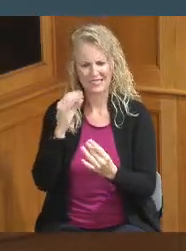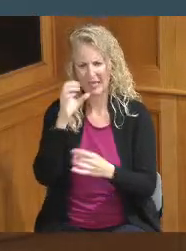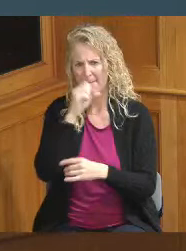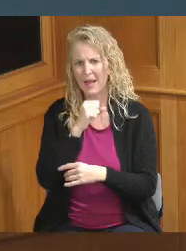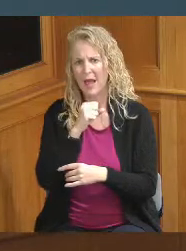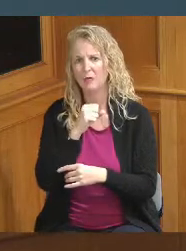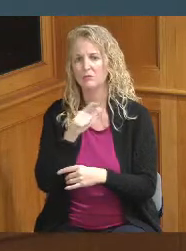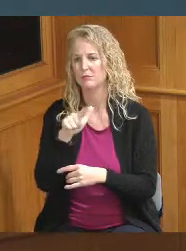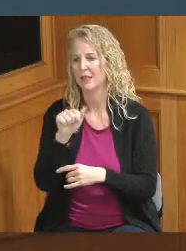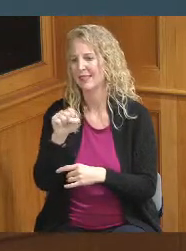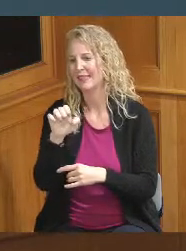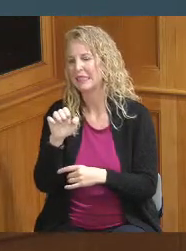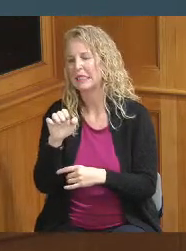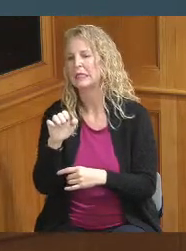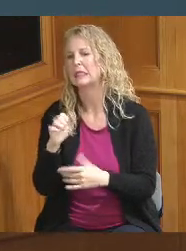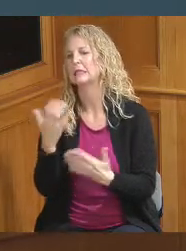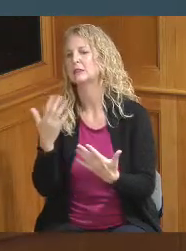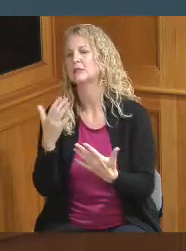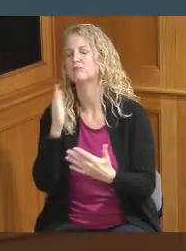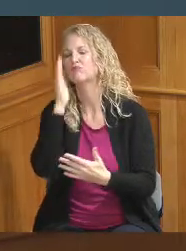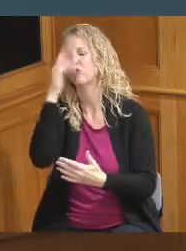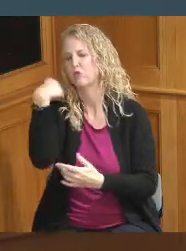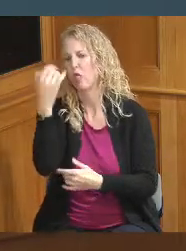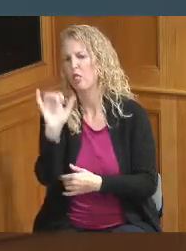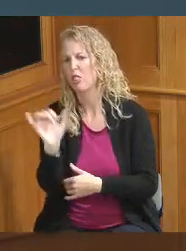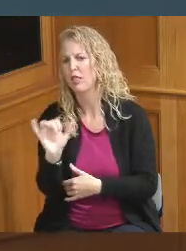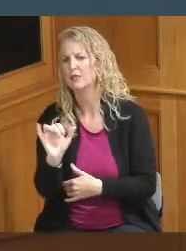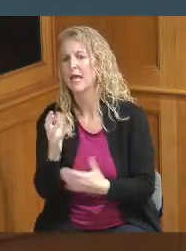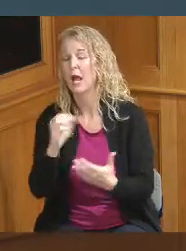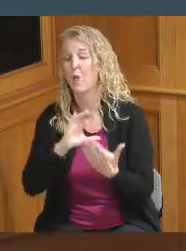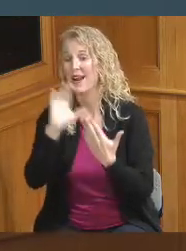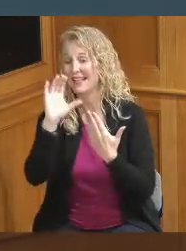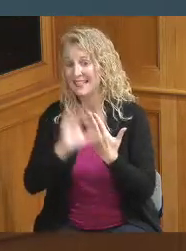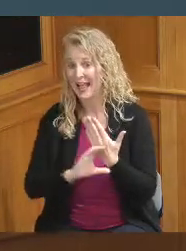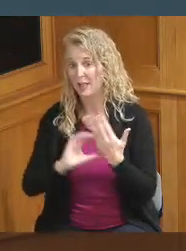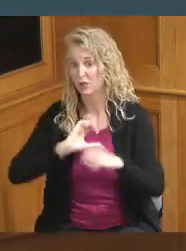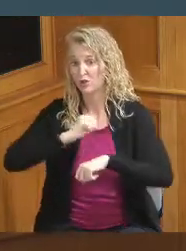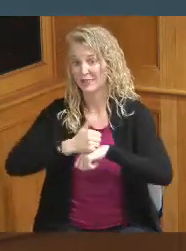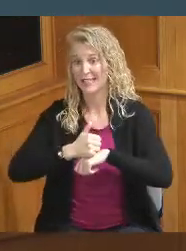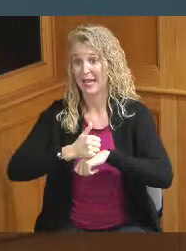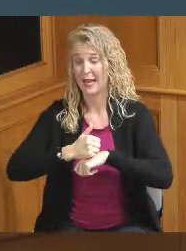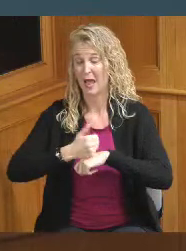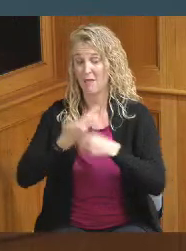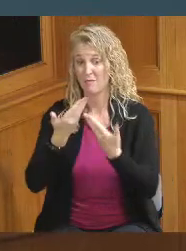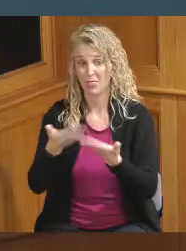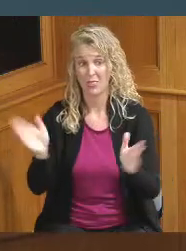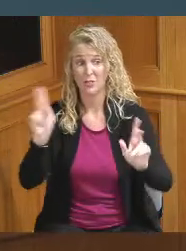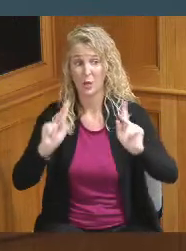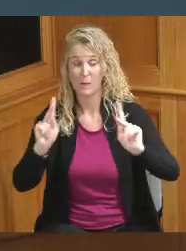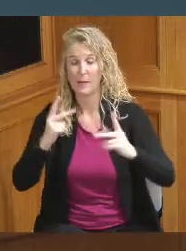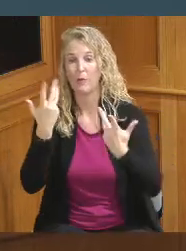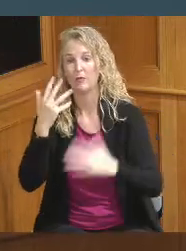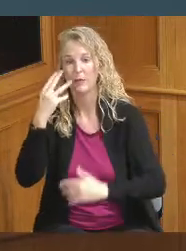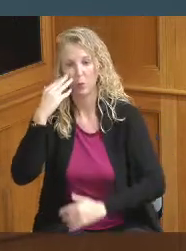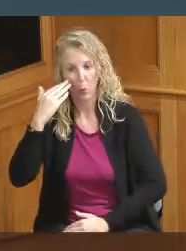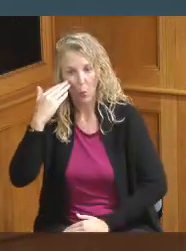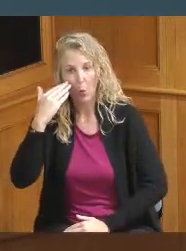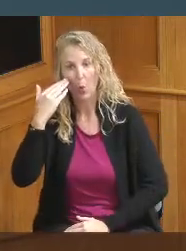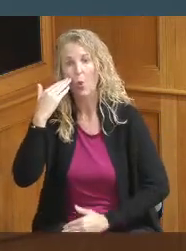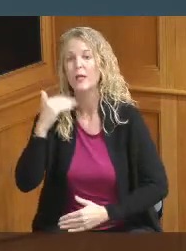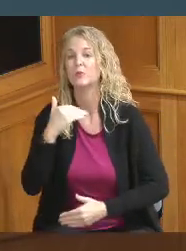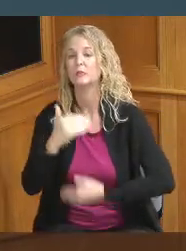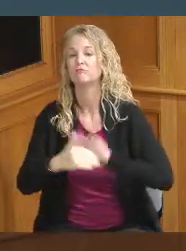the lease and where we're going with this, and be able to get a calendar out there that the public would be familiar with as we move into